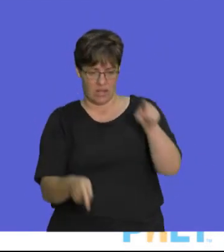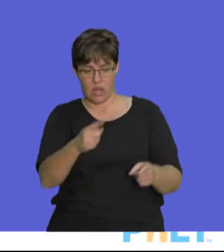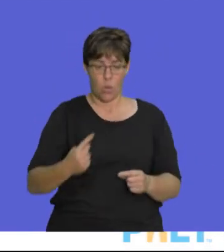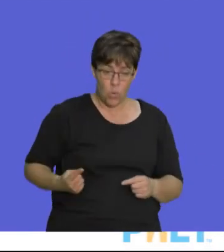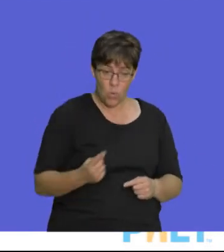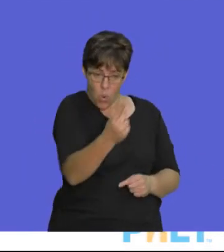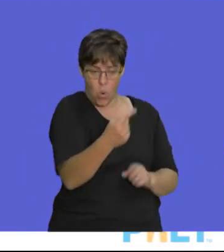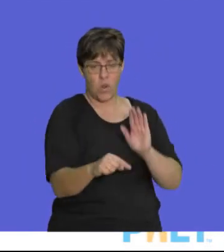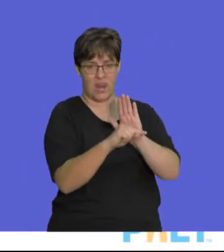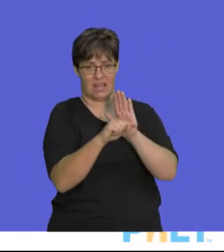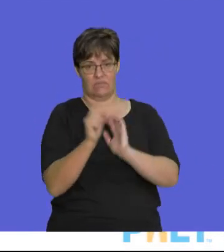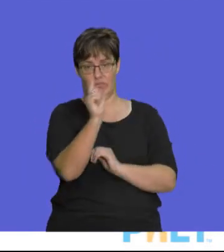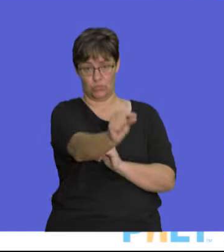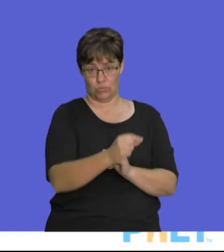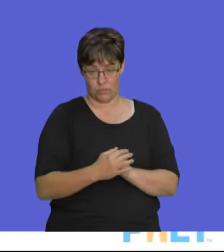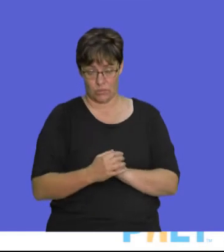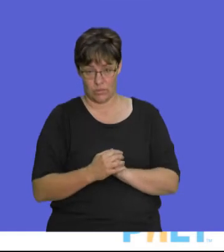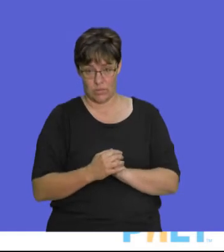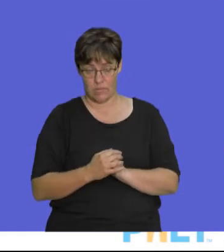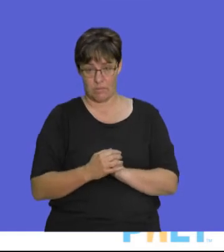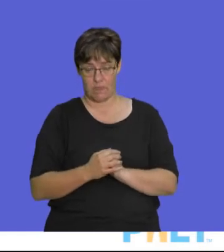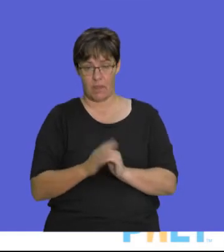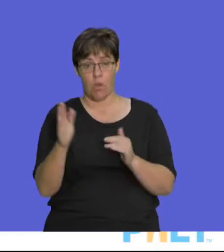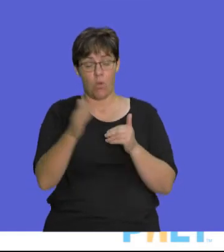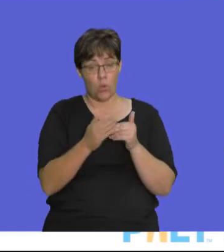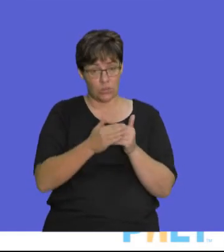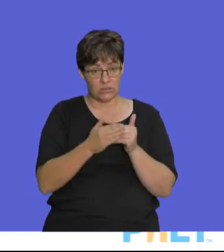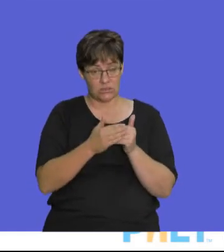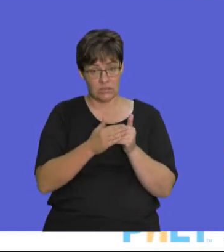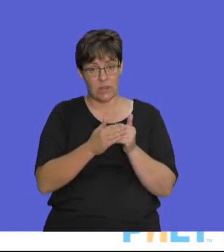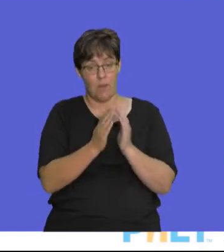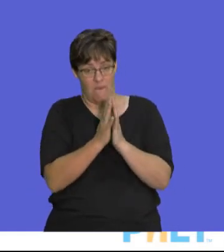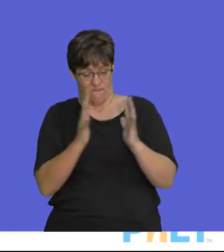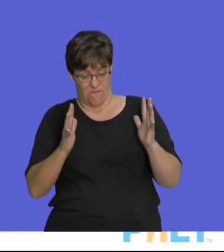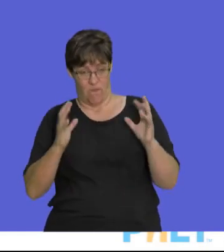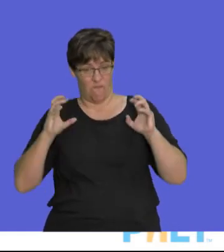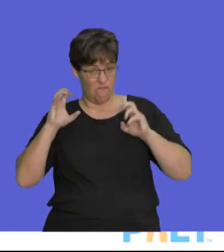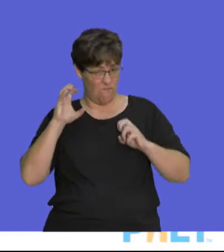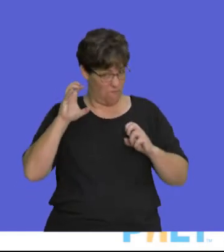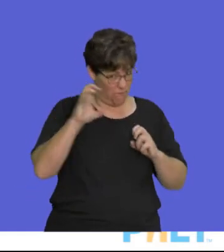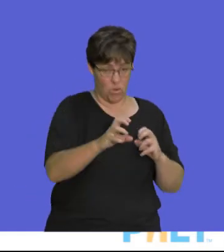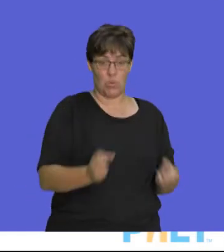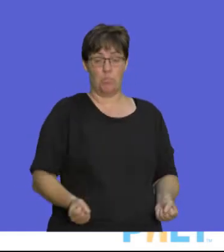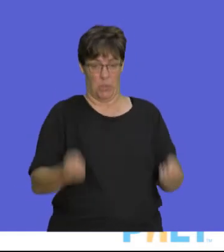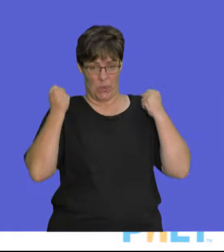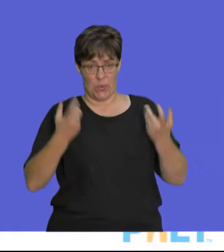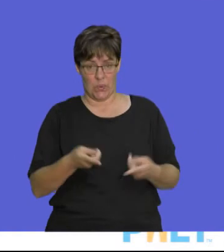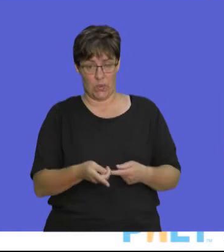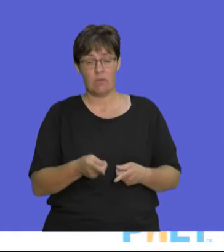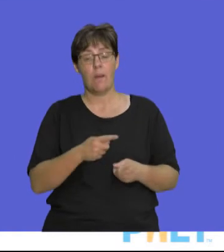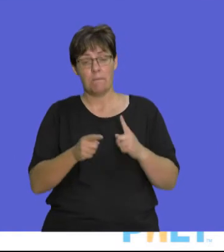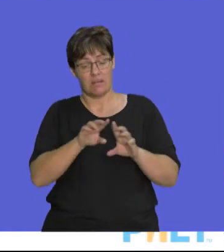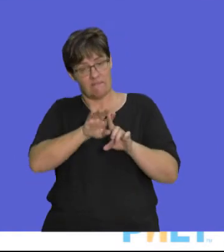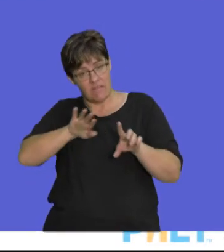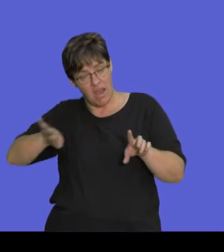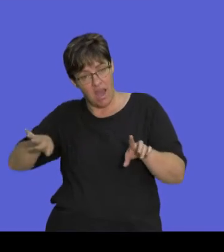But the closer you move, the greater the force in that field. But the further away, we shall talk to that again in our